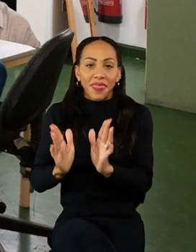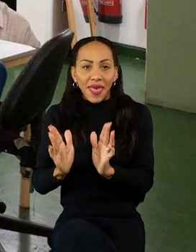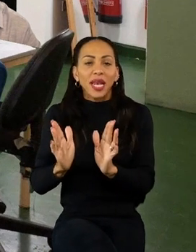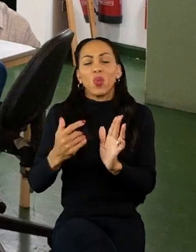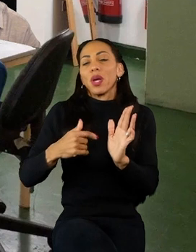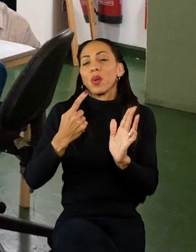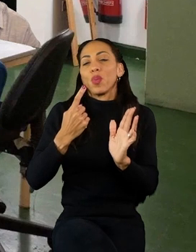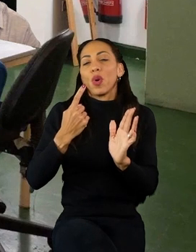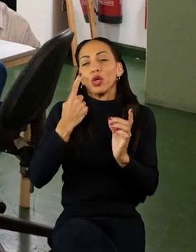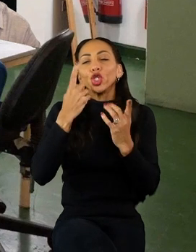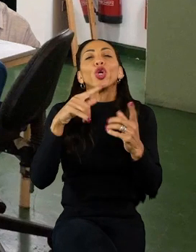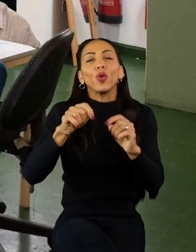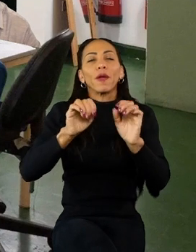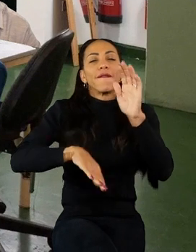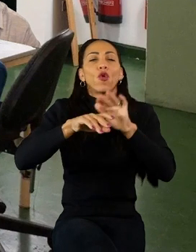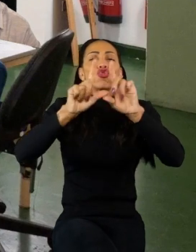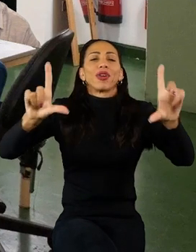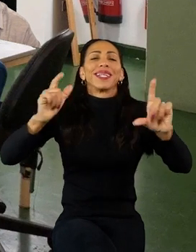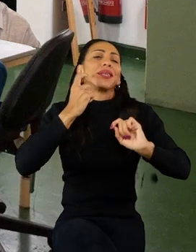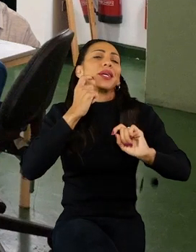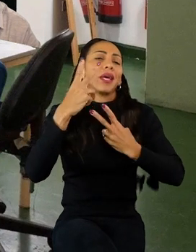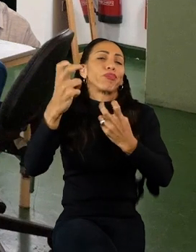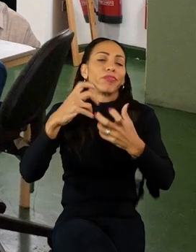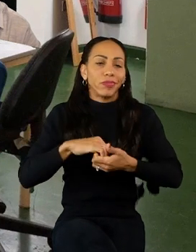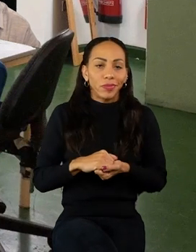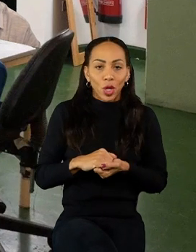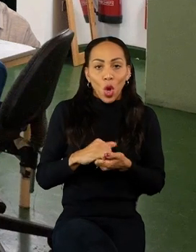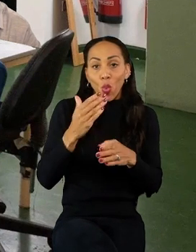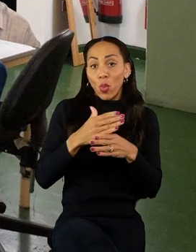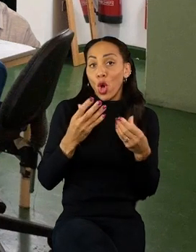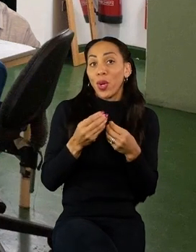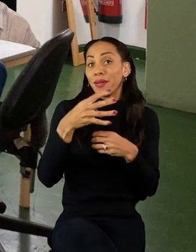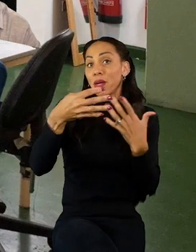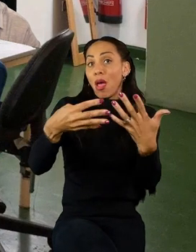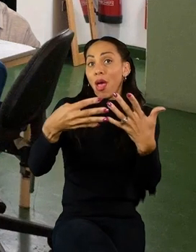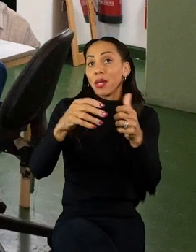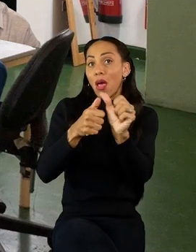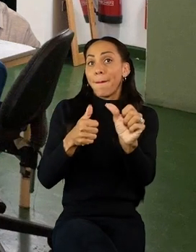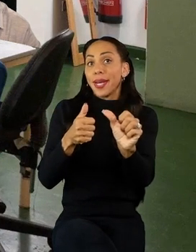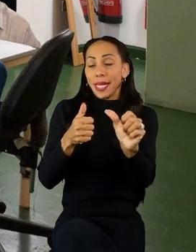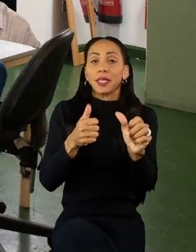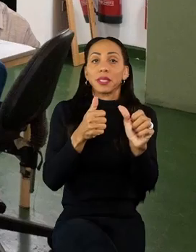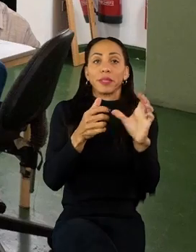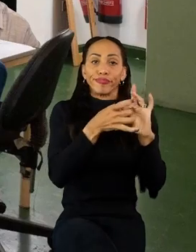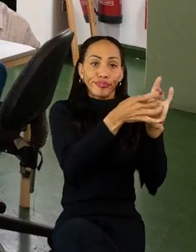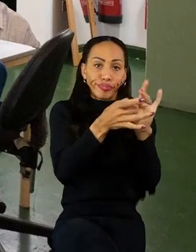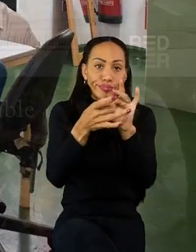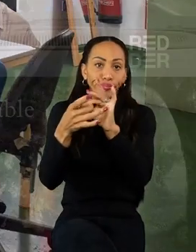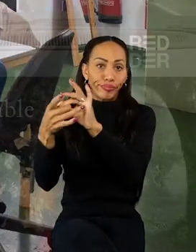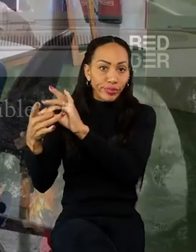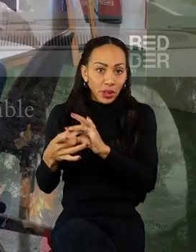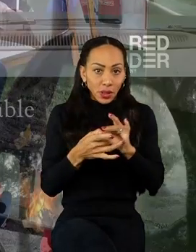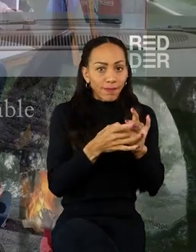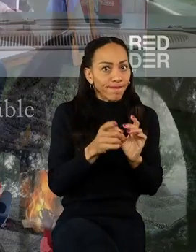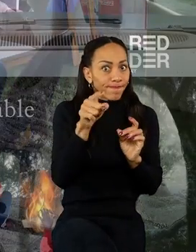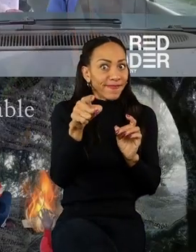with the nine companies. I'm going to go full screen on here because it's easier to show this full screen. With the nine companies we worked with,